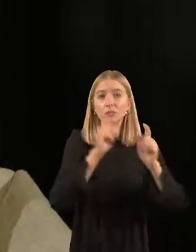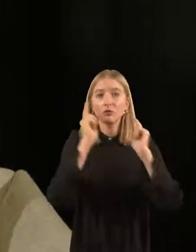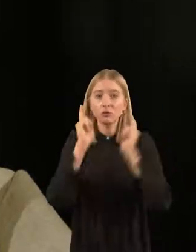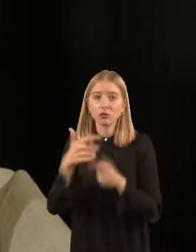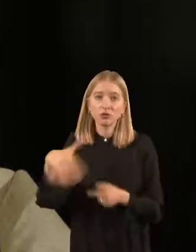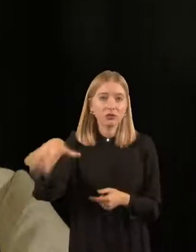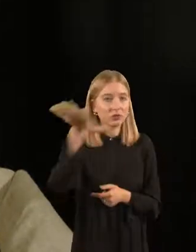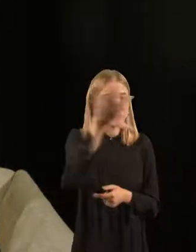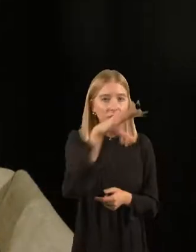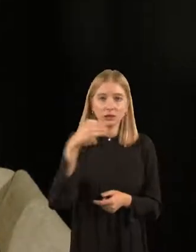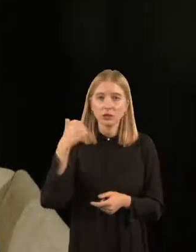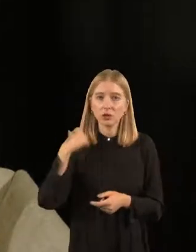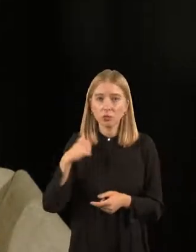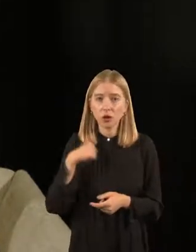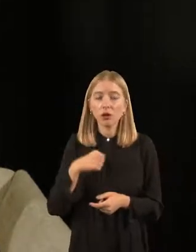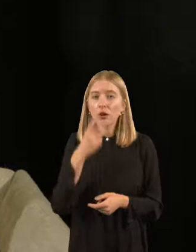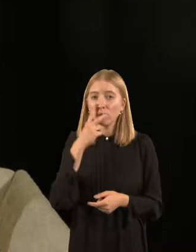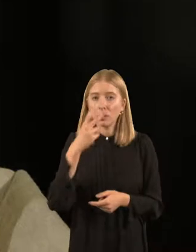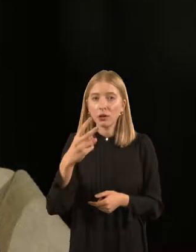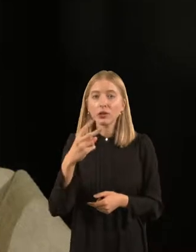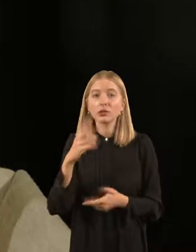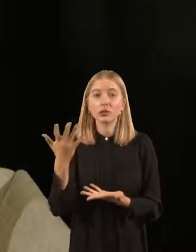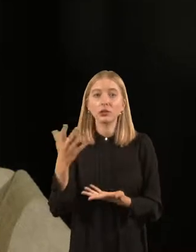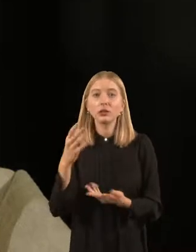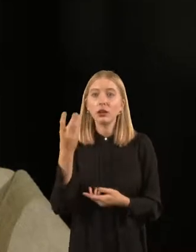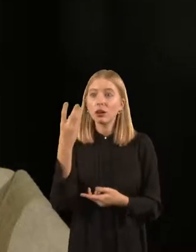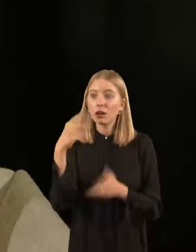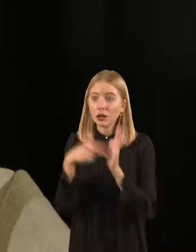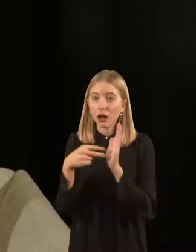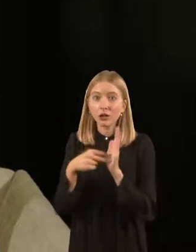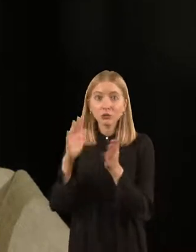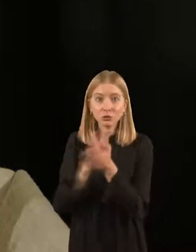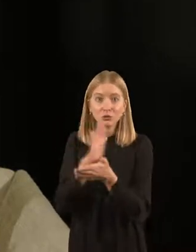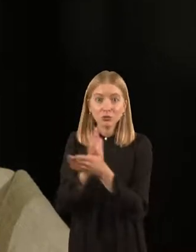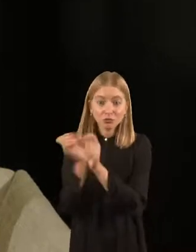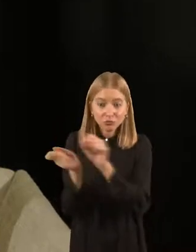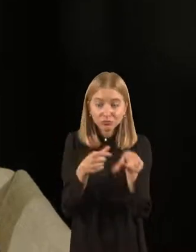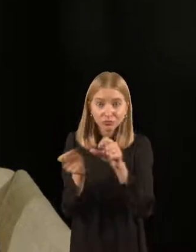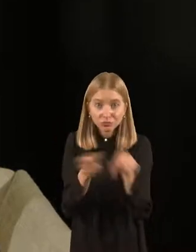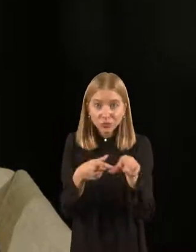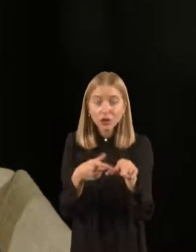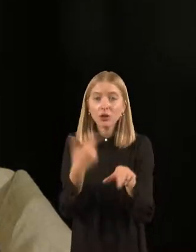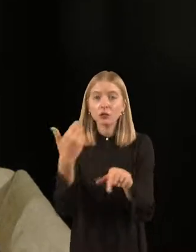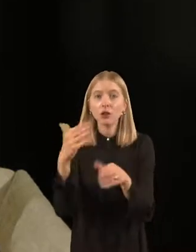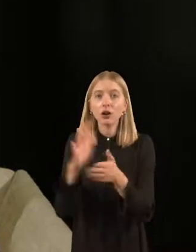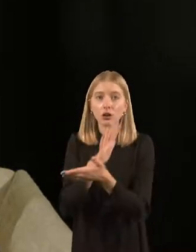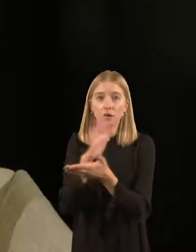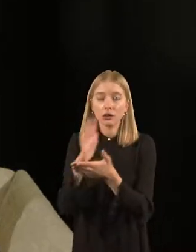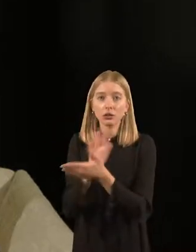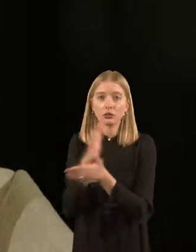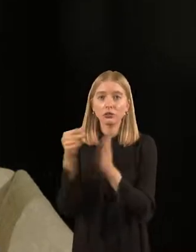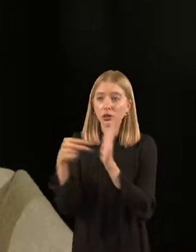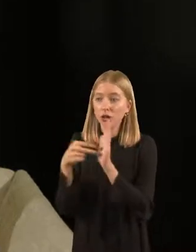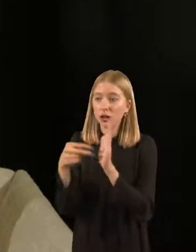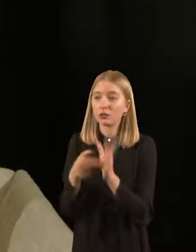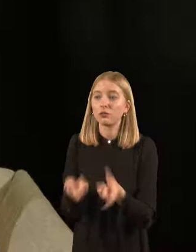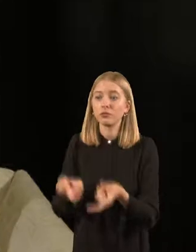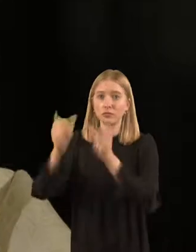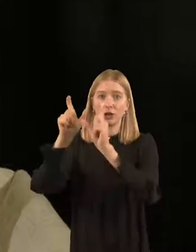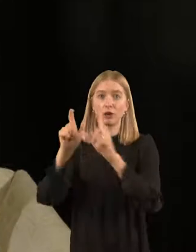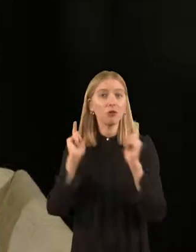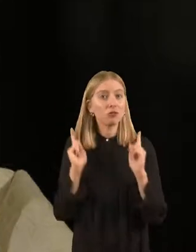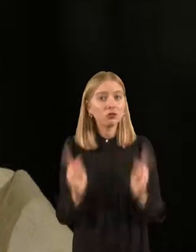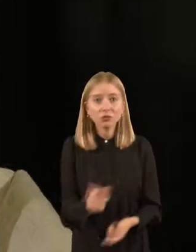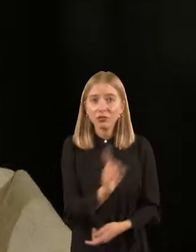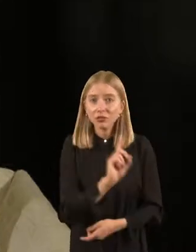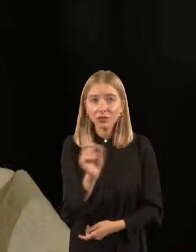that if we increased the landfilling tax, people would pay more for waste management.